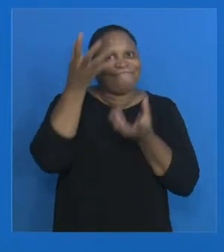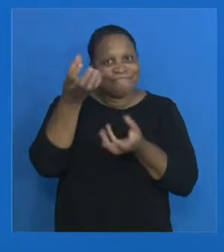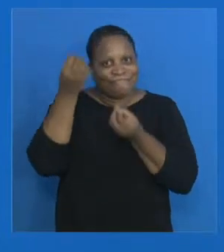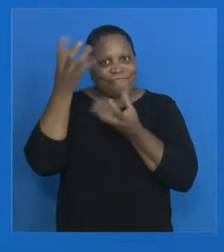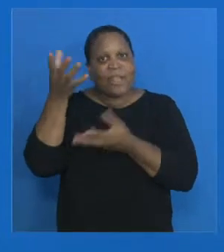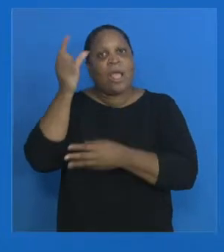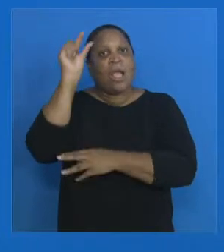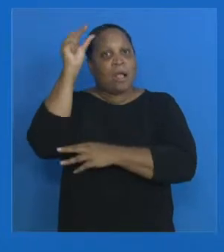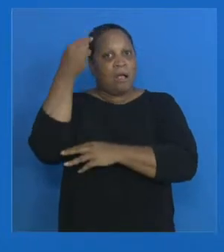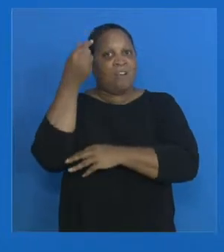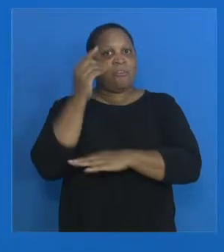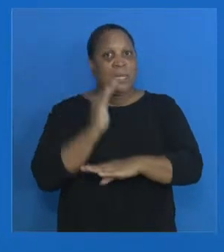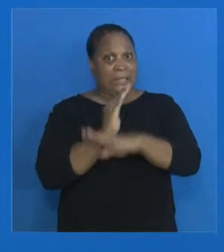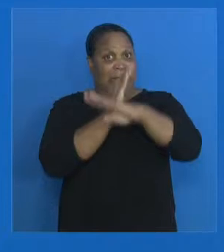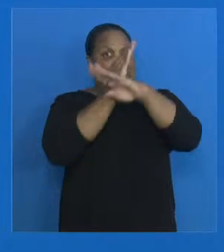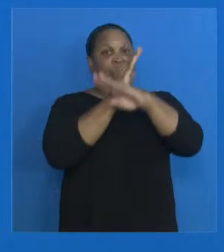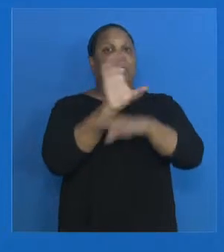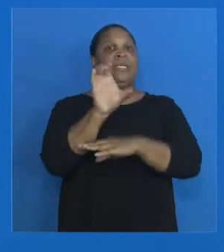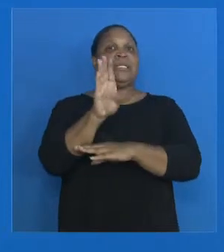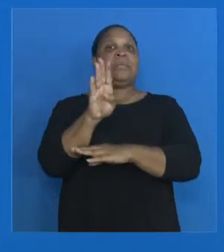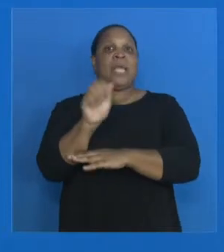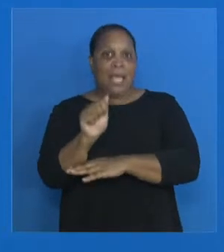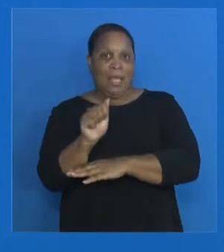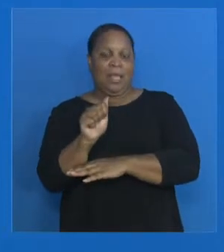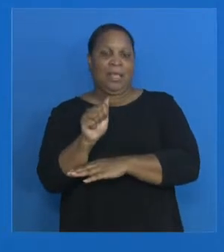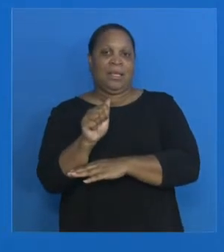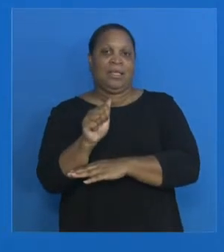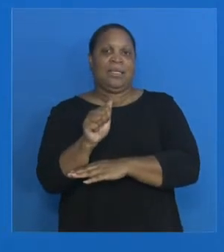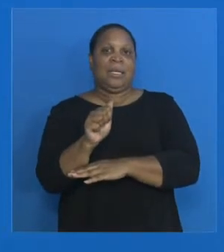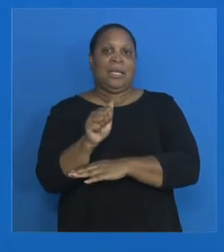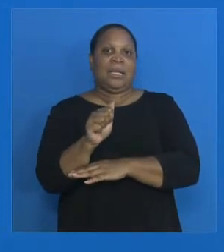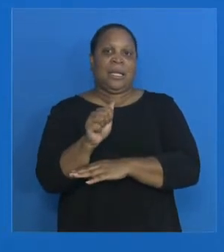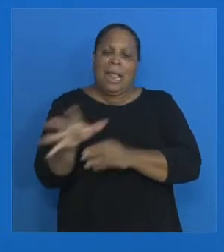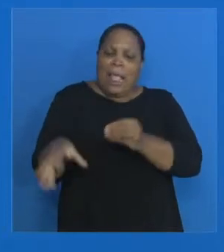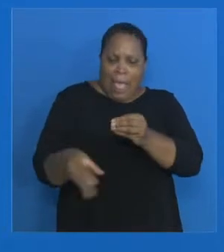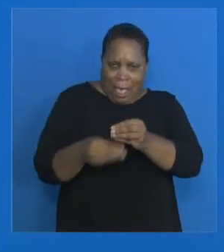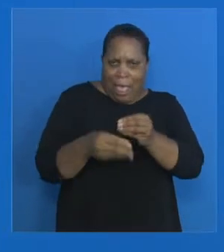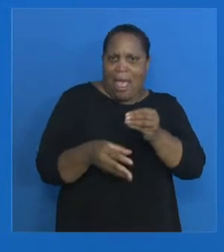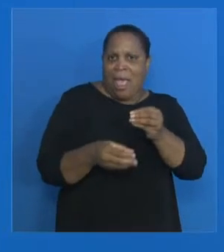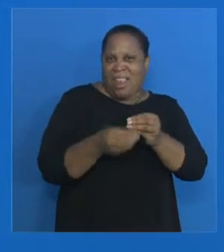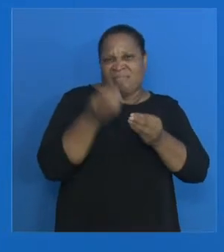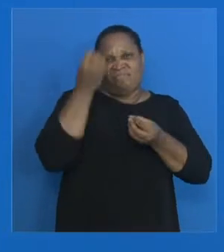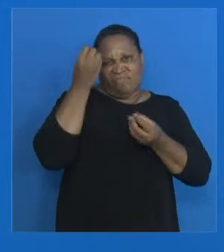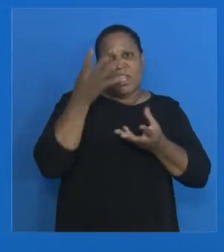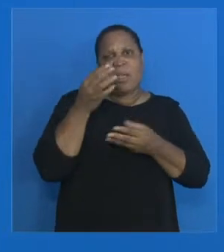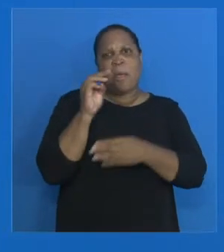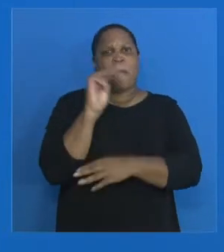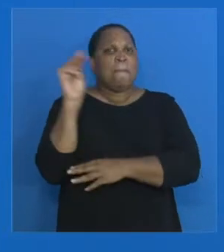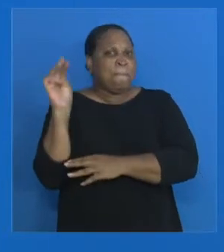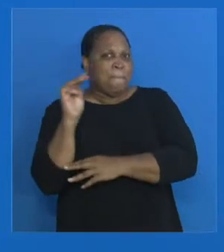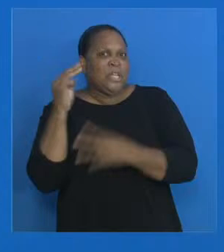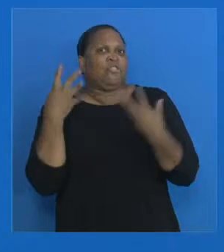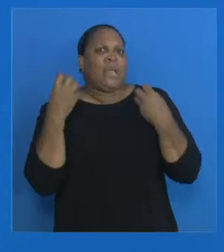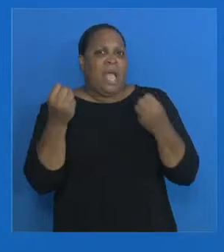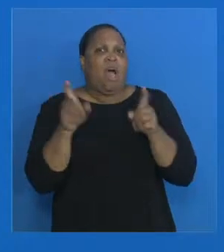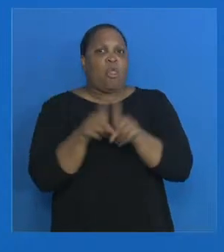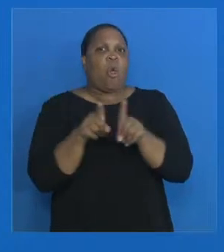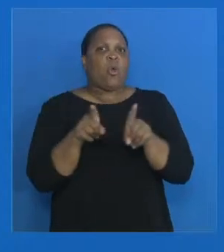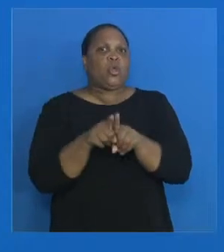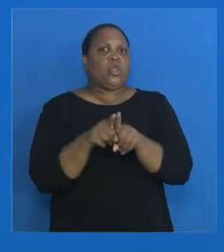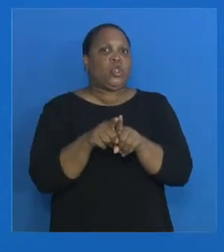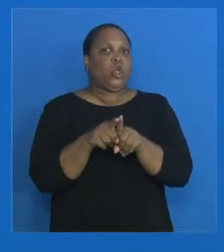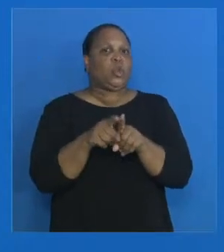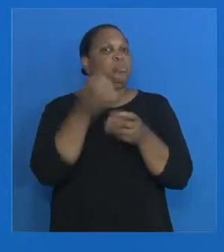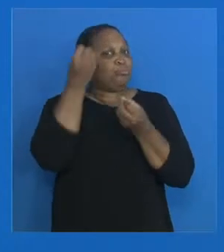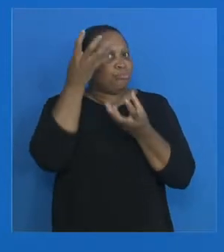government shelter at Cedar Bridge. As an added note, the Ministry of Health will also provide an update regarding